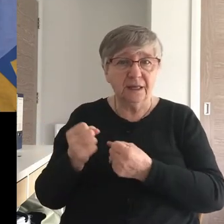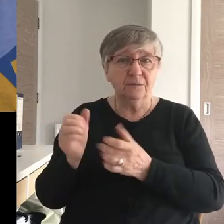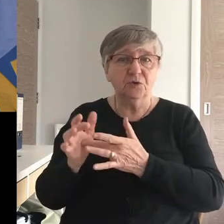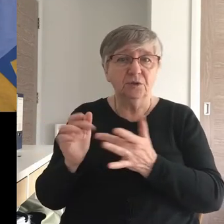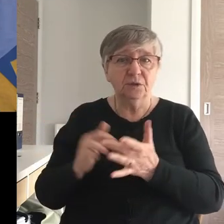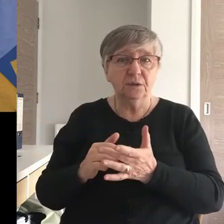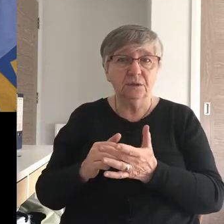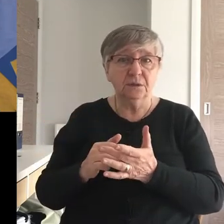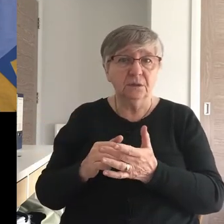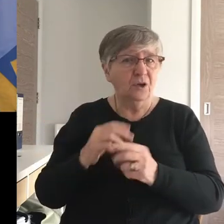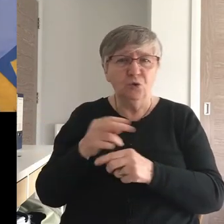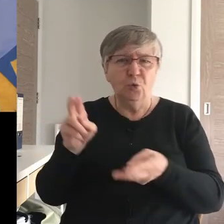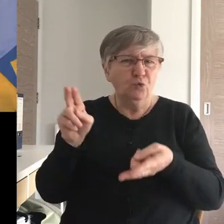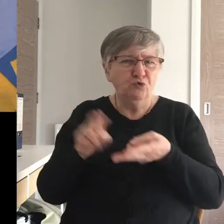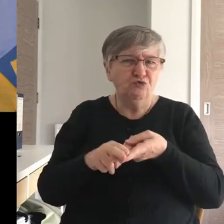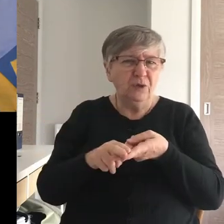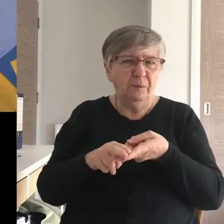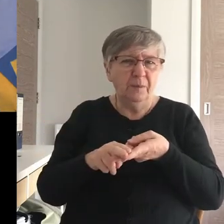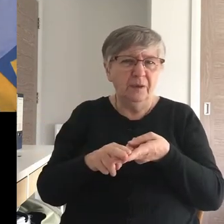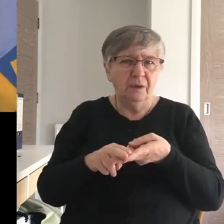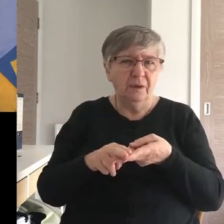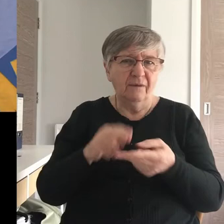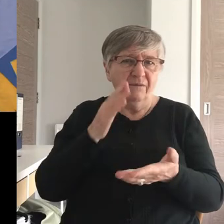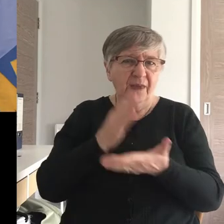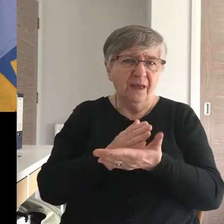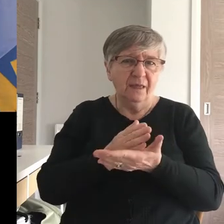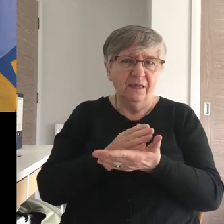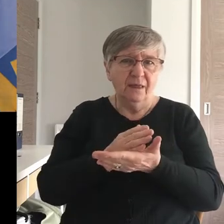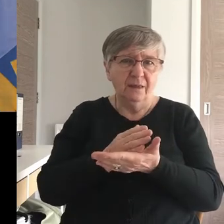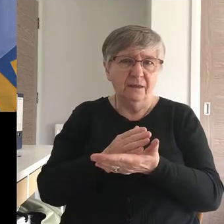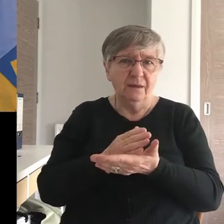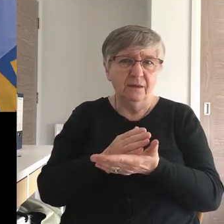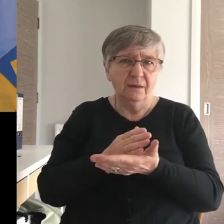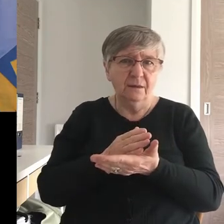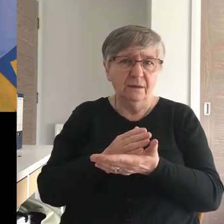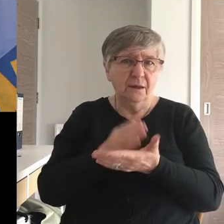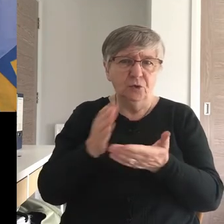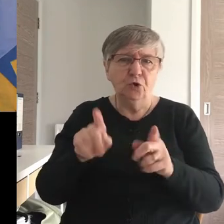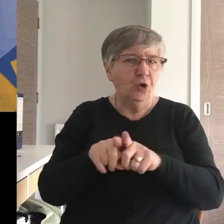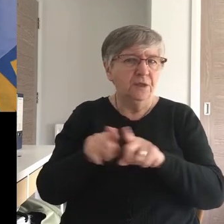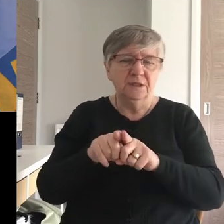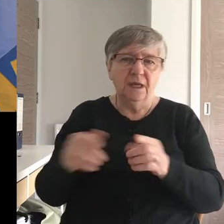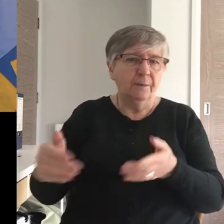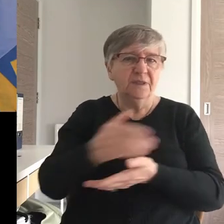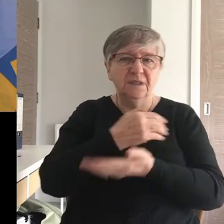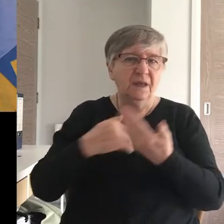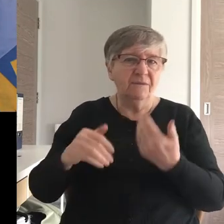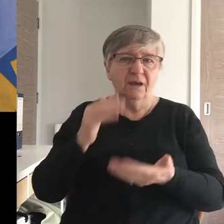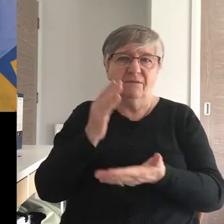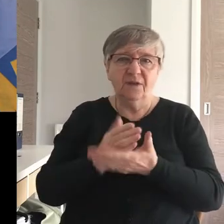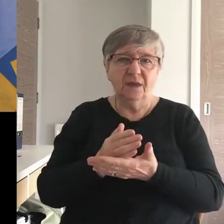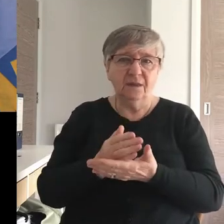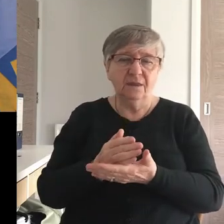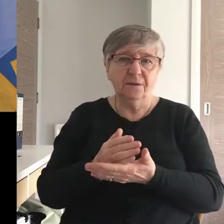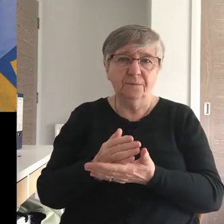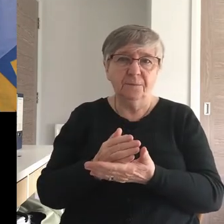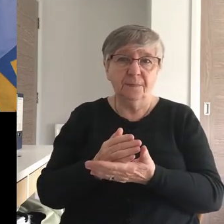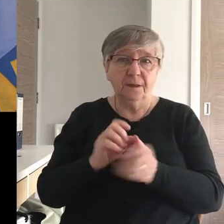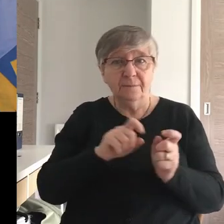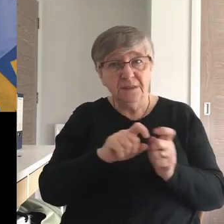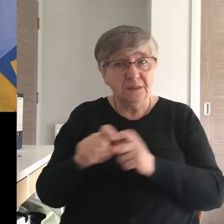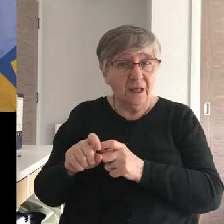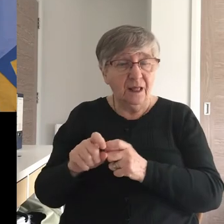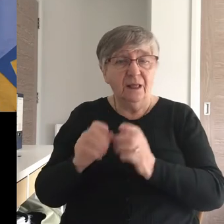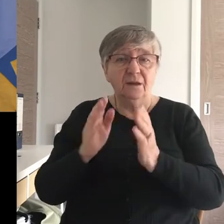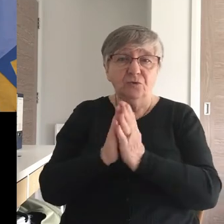And there is cheap, easy believism is not saving faith. And still the church